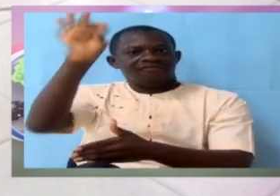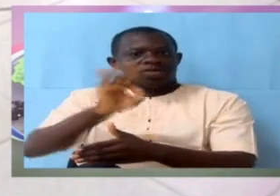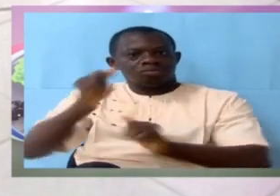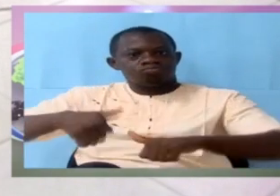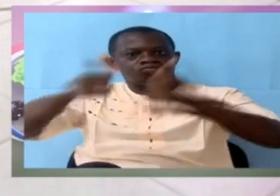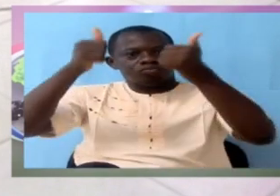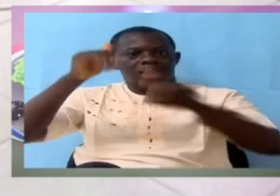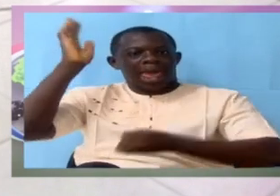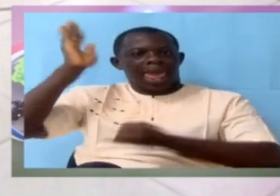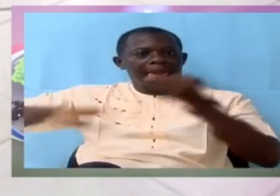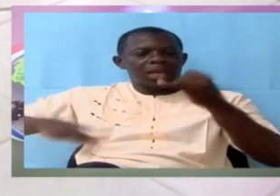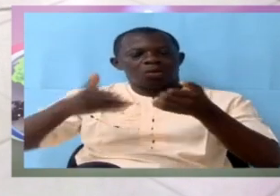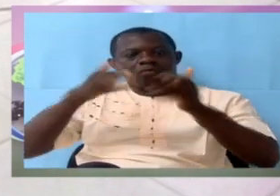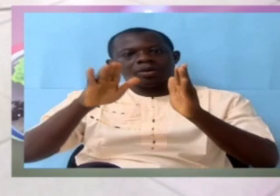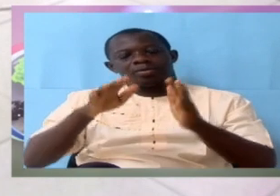ending.